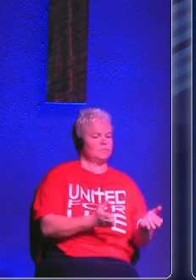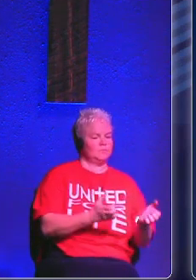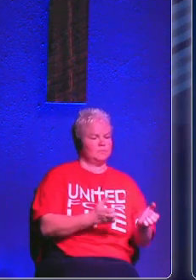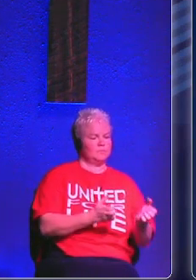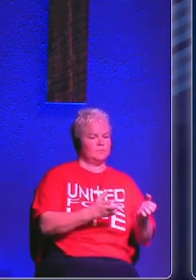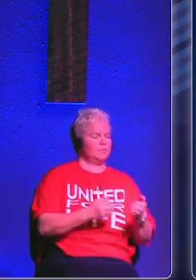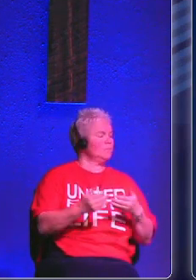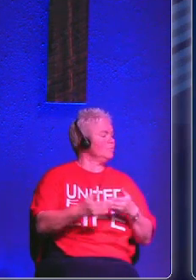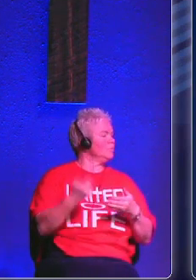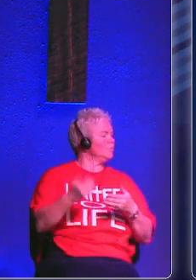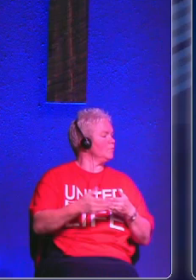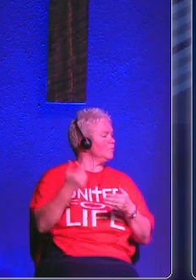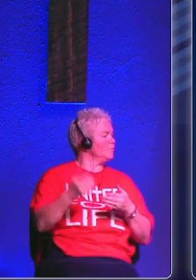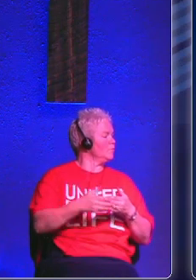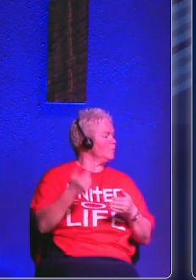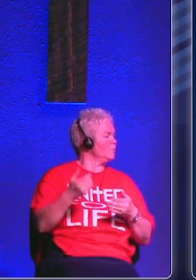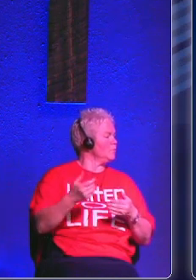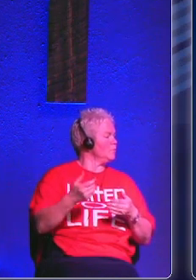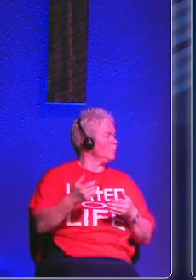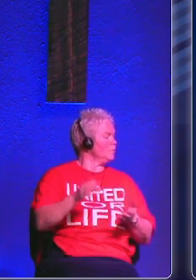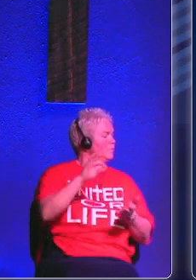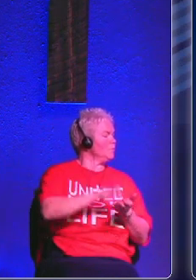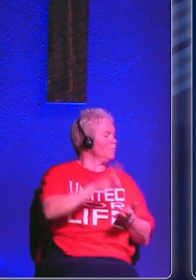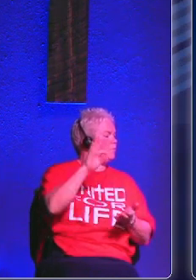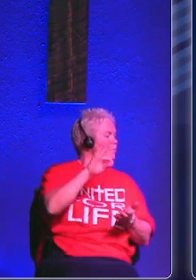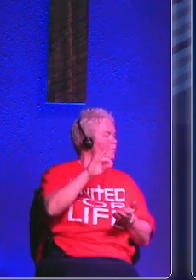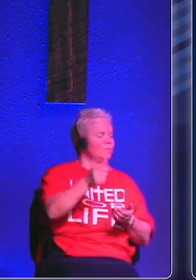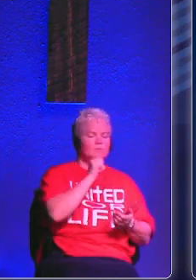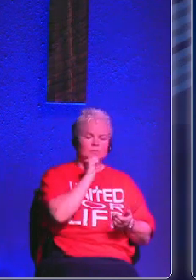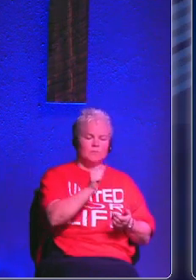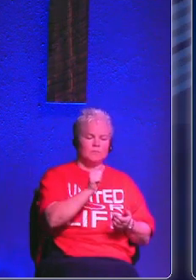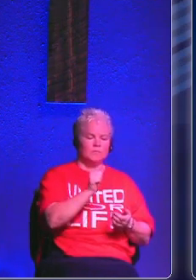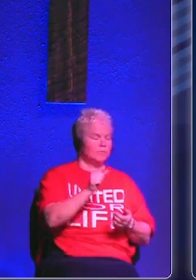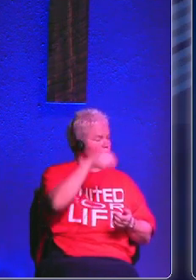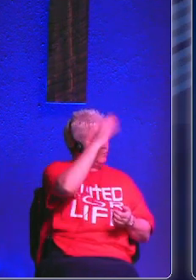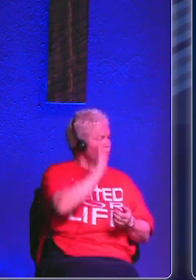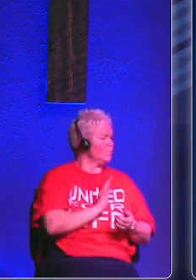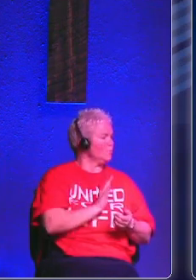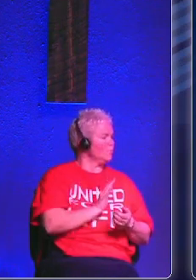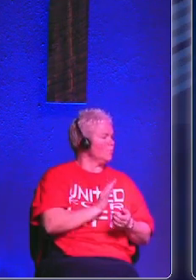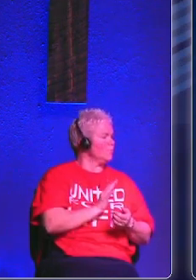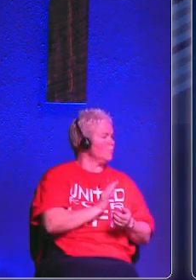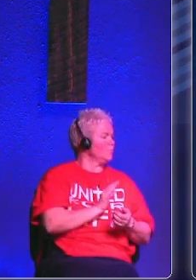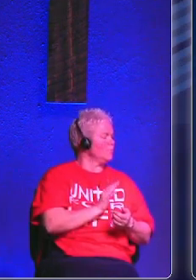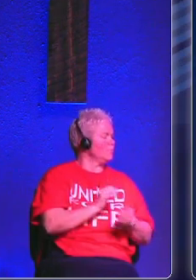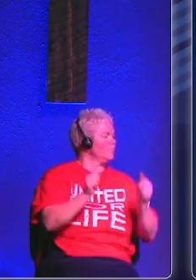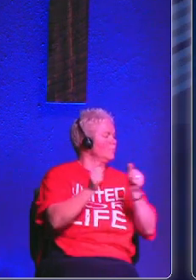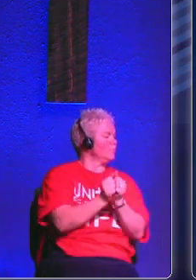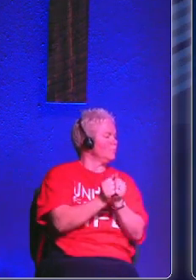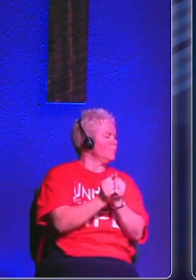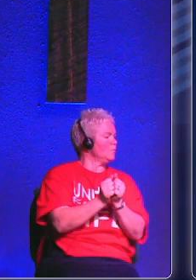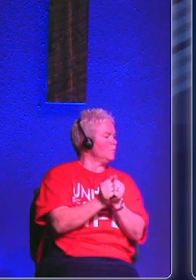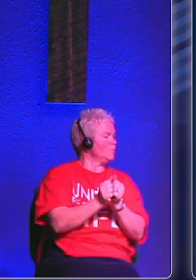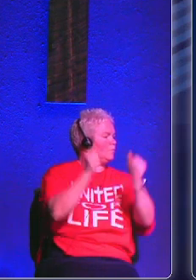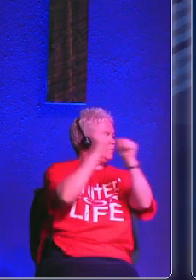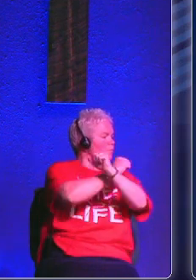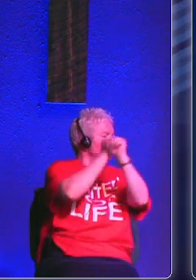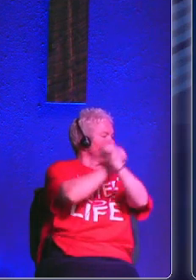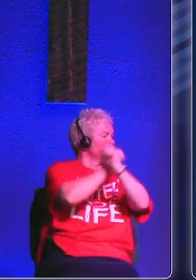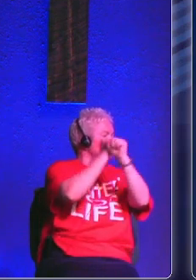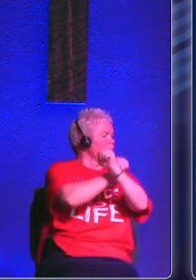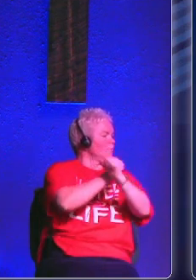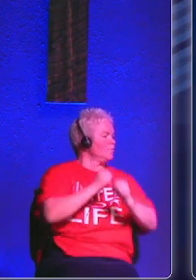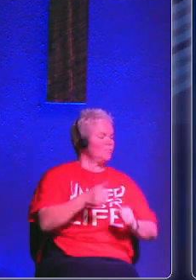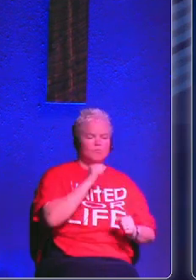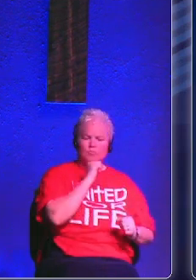to be easy. But they quickly found out it wasn't, as God was not with them. And the battle didn't